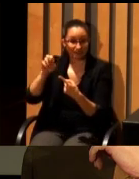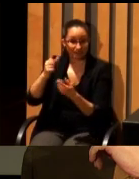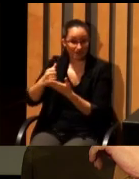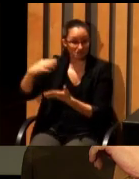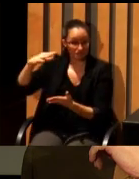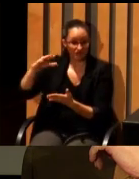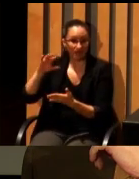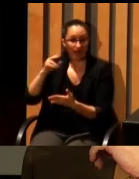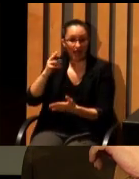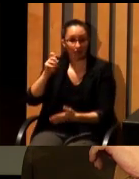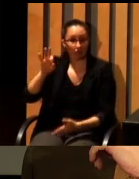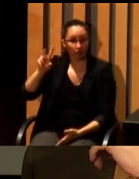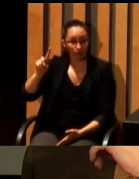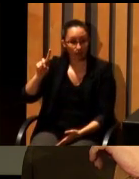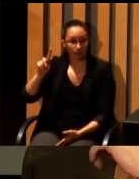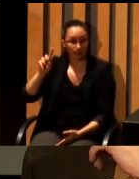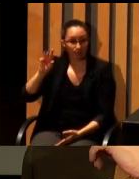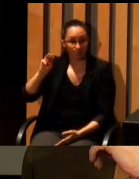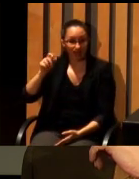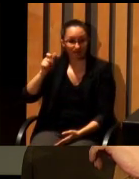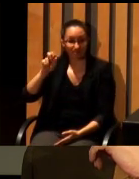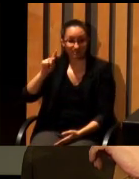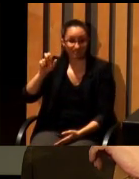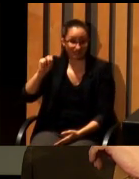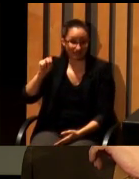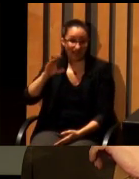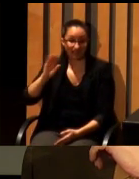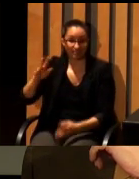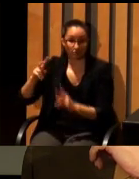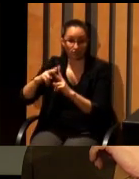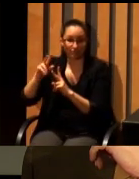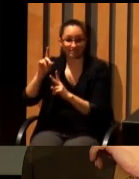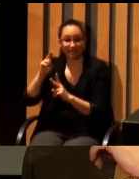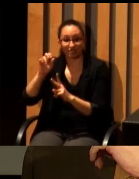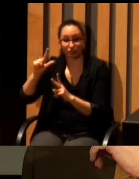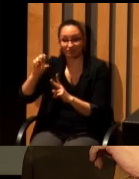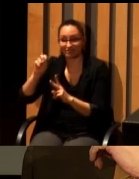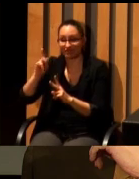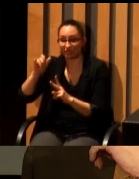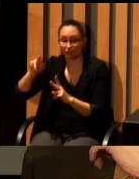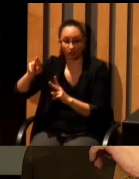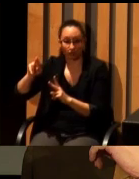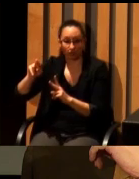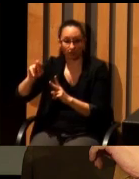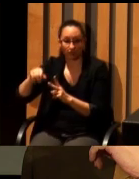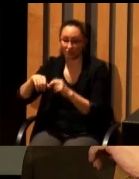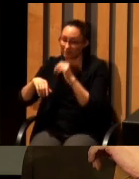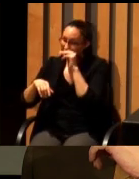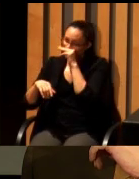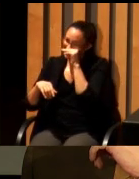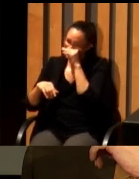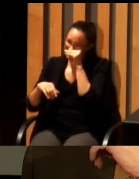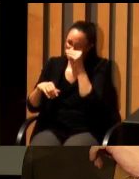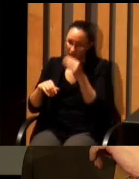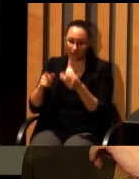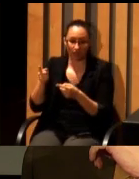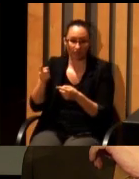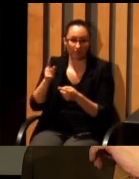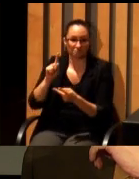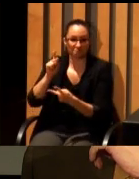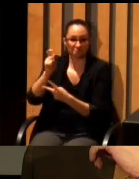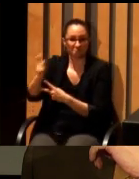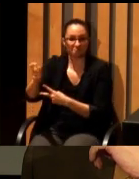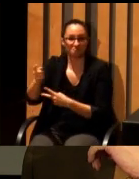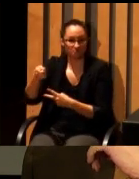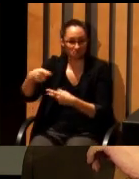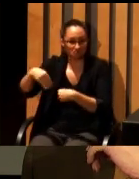young, lesser-known partner, Daniel Snyder. There was a news conference when Milstein was named provisional owner and a chance for individual reporters to